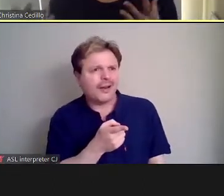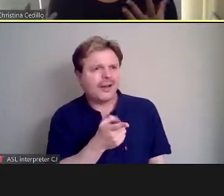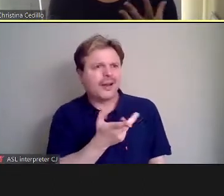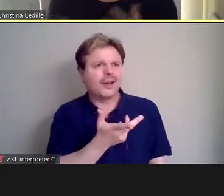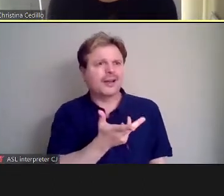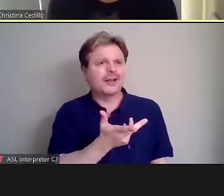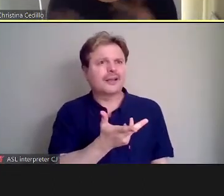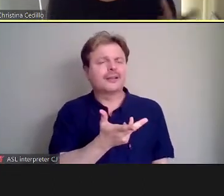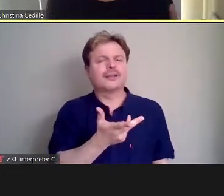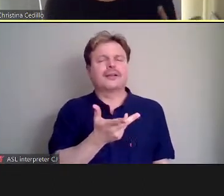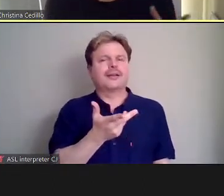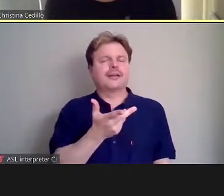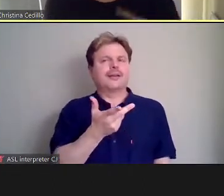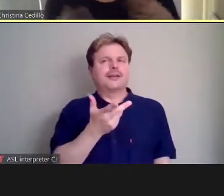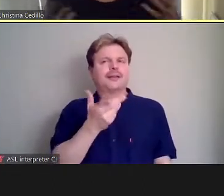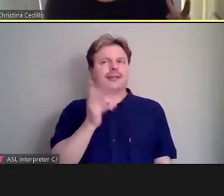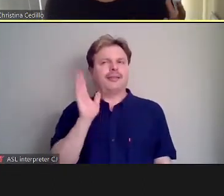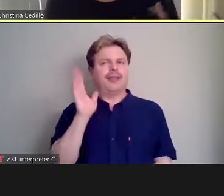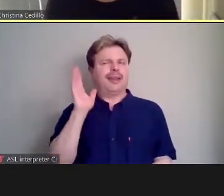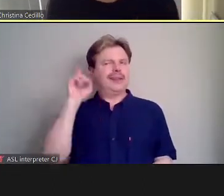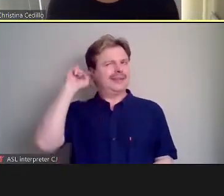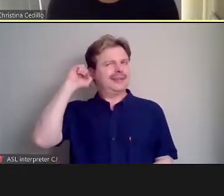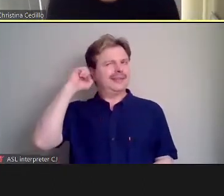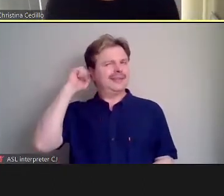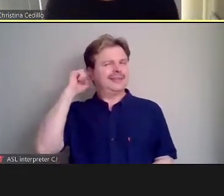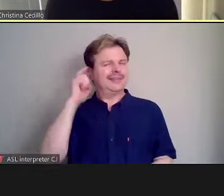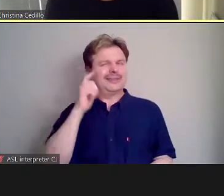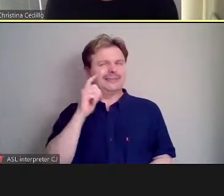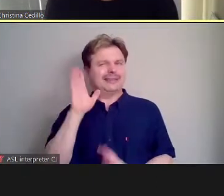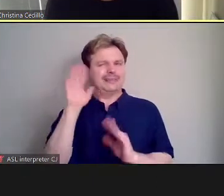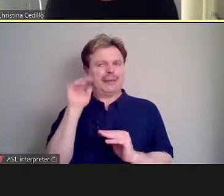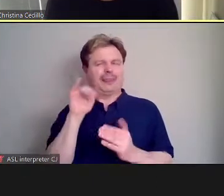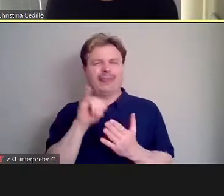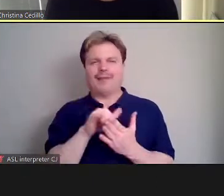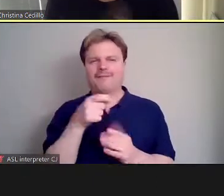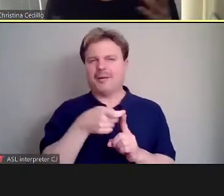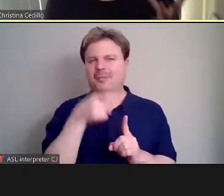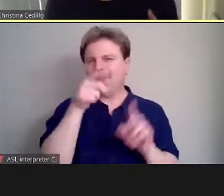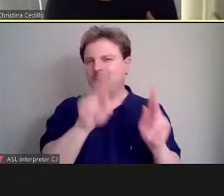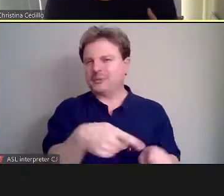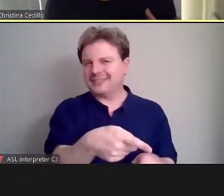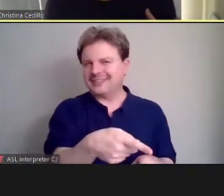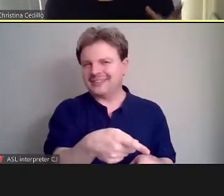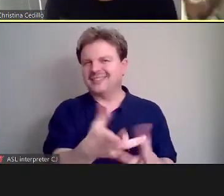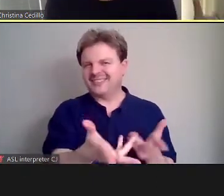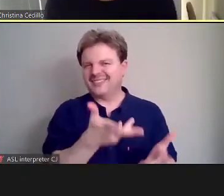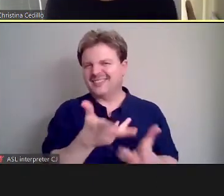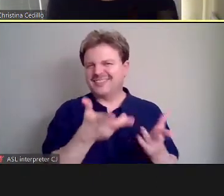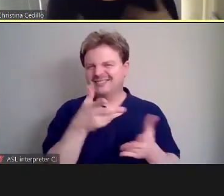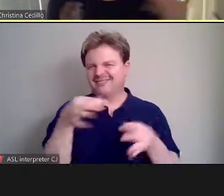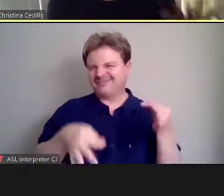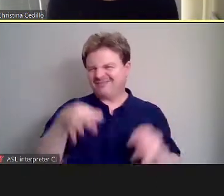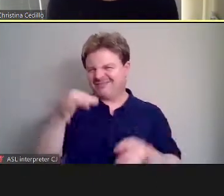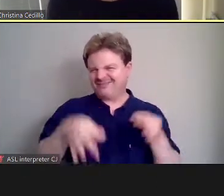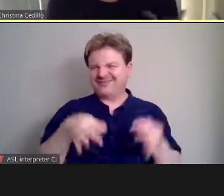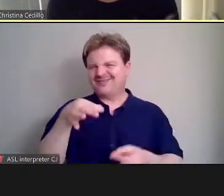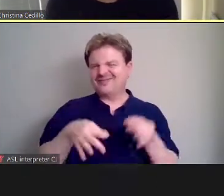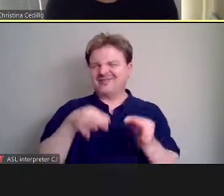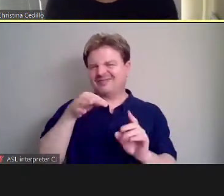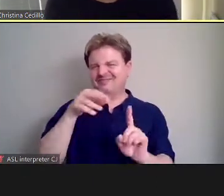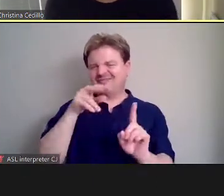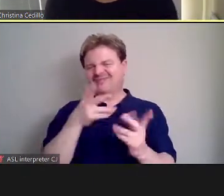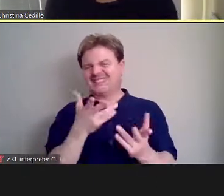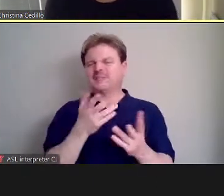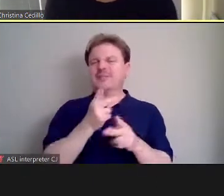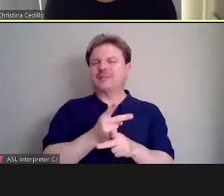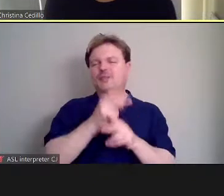though somehow you didn't expect it to be or anything like that. We just have to be careful about being